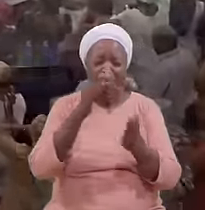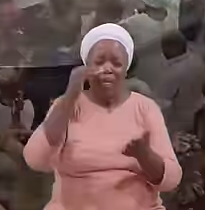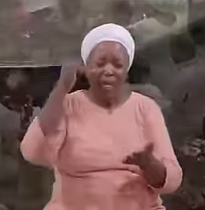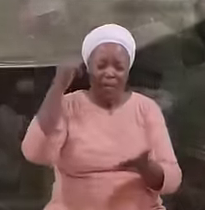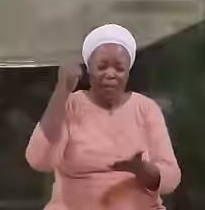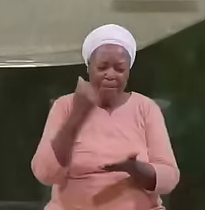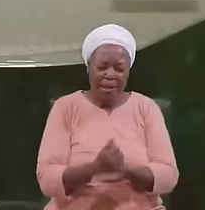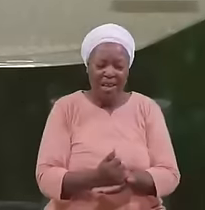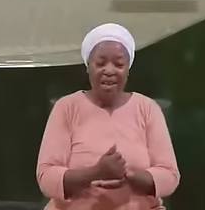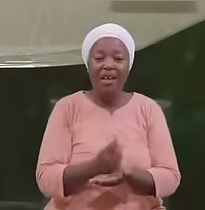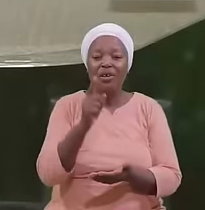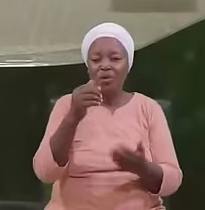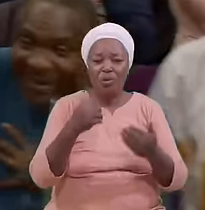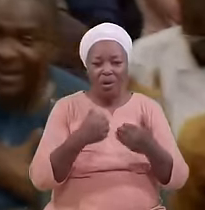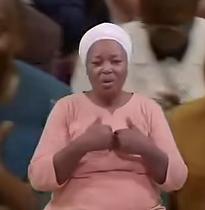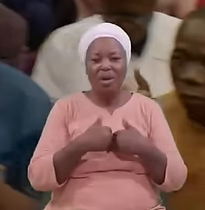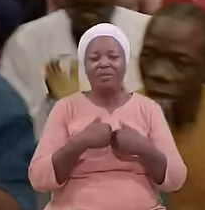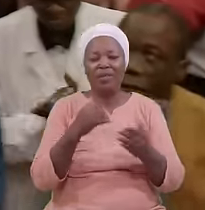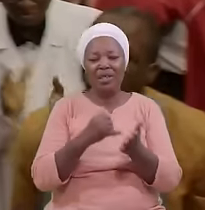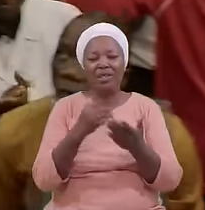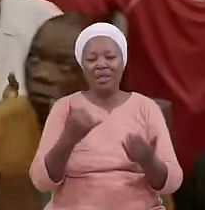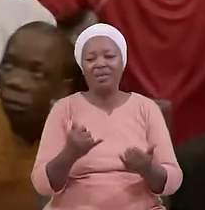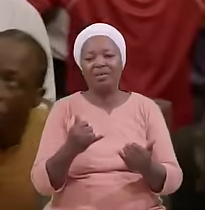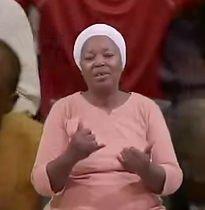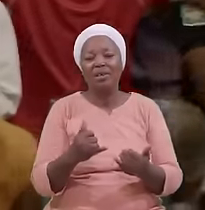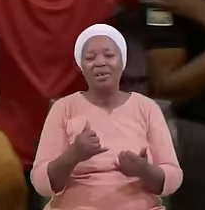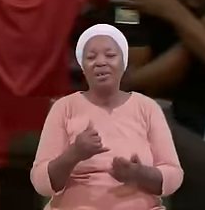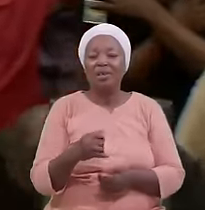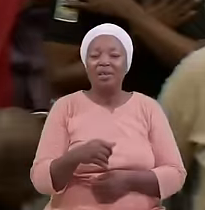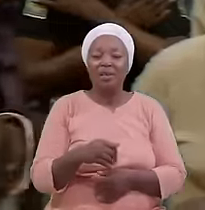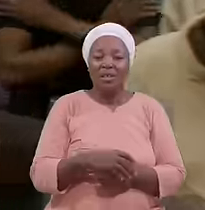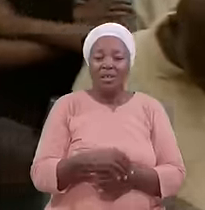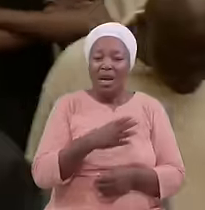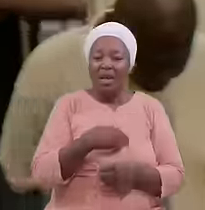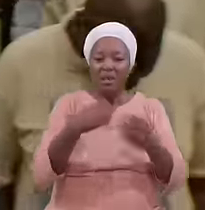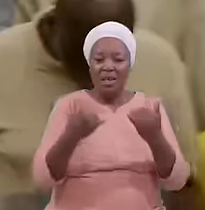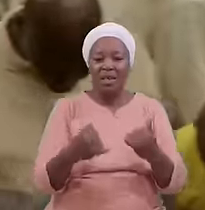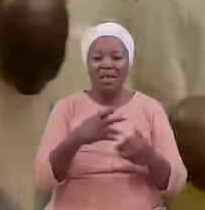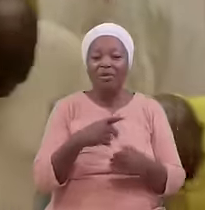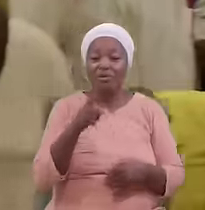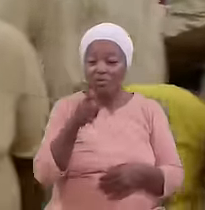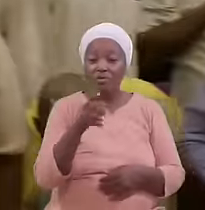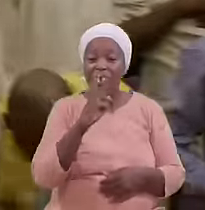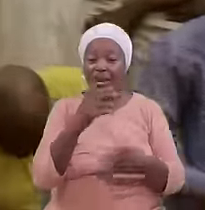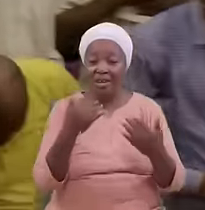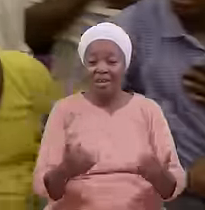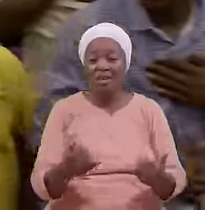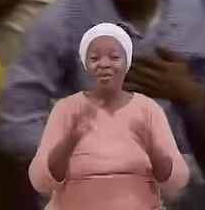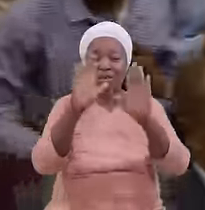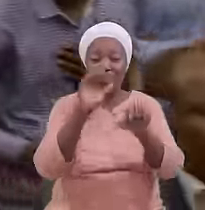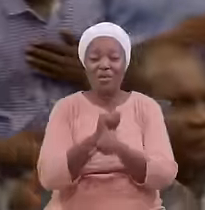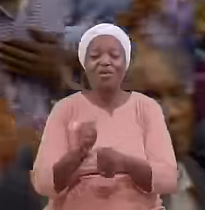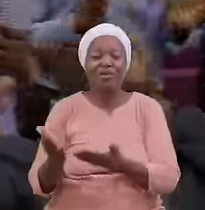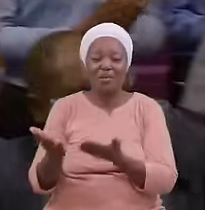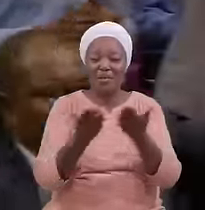Amen. You have got it. You are now a miracle carrier. I